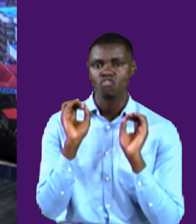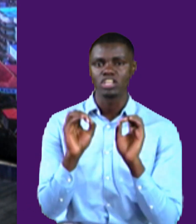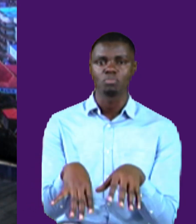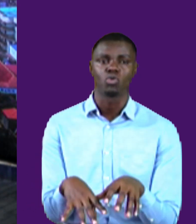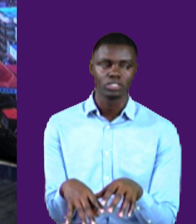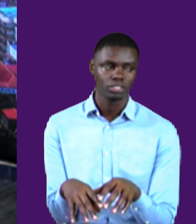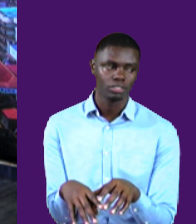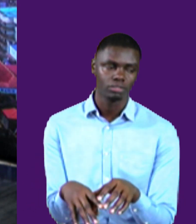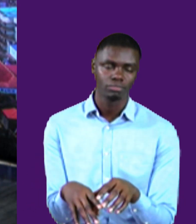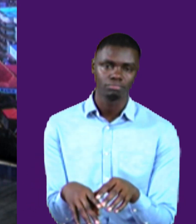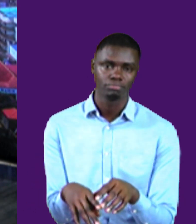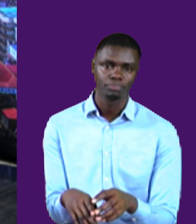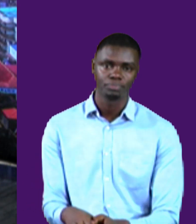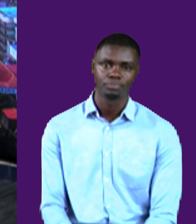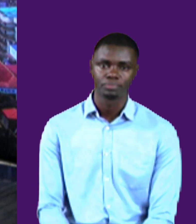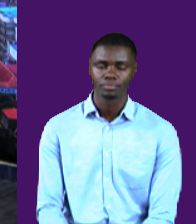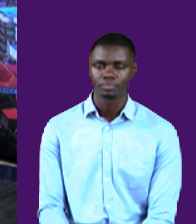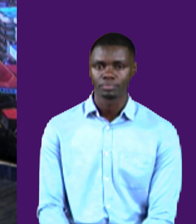disposing